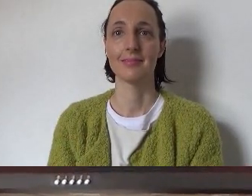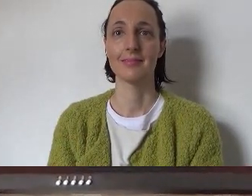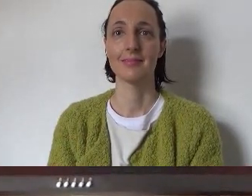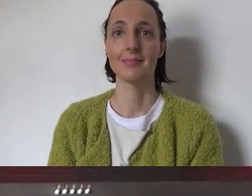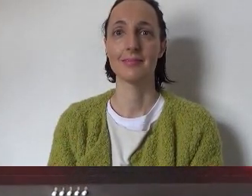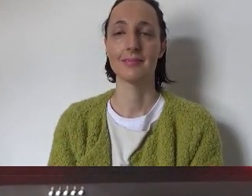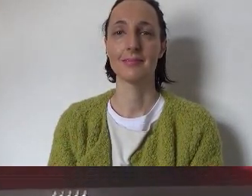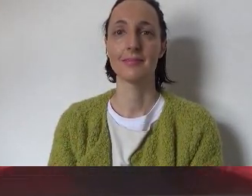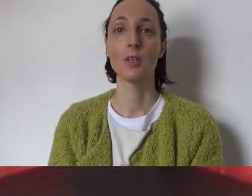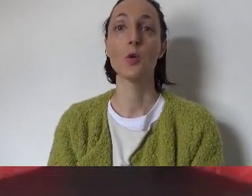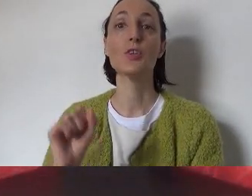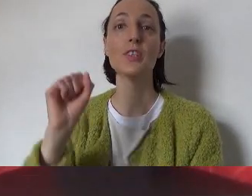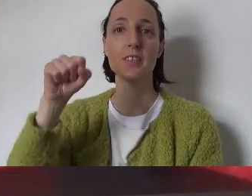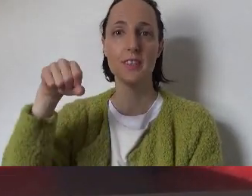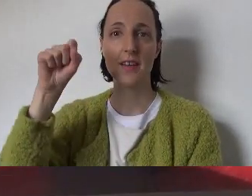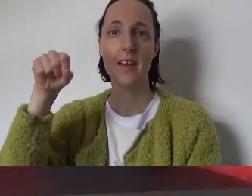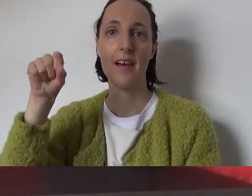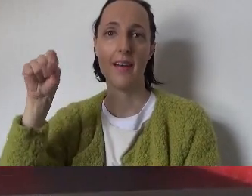Wow!